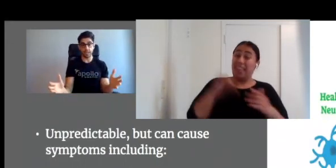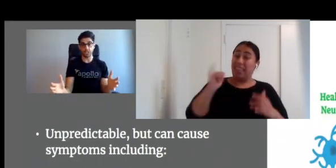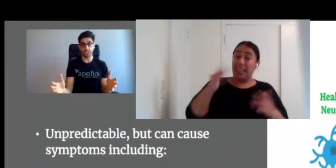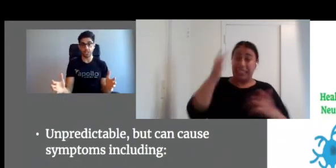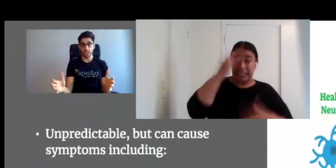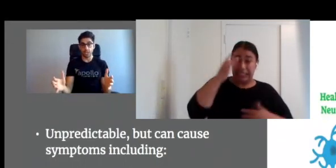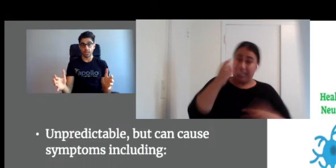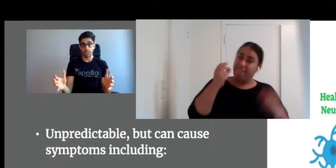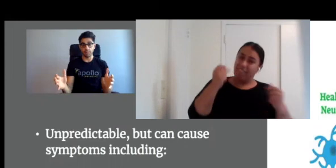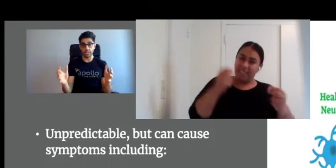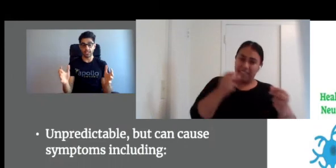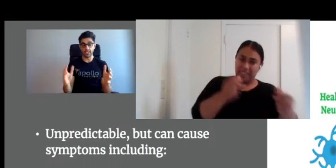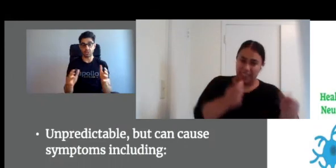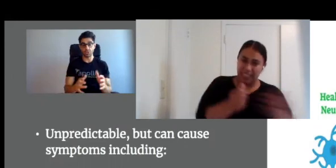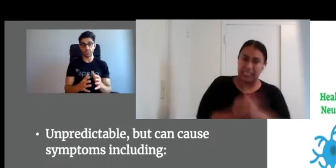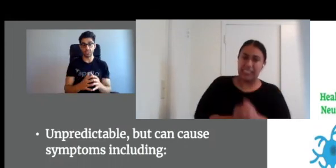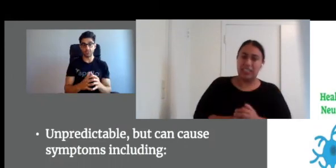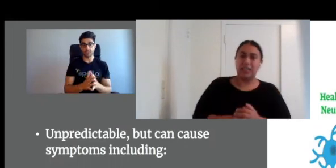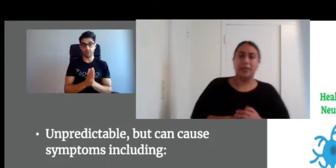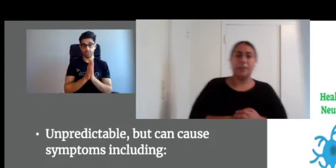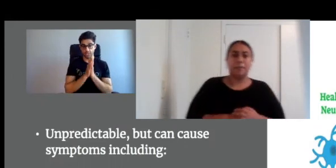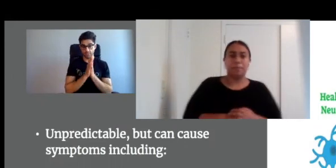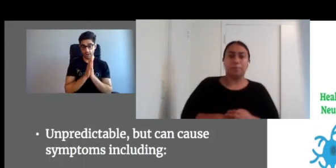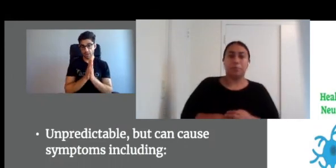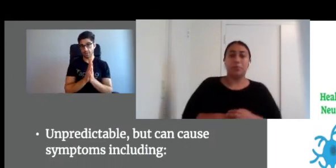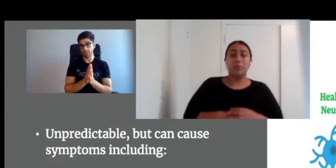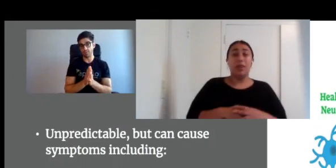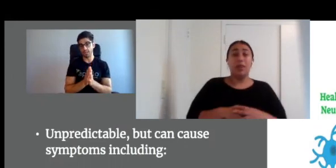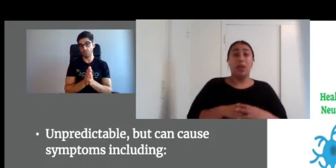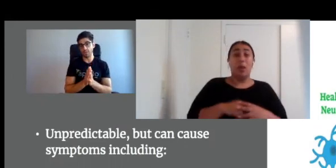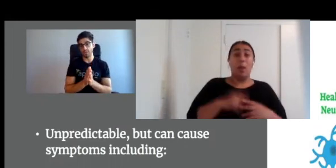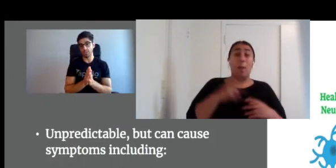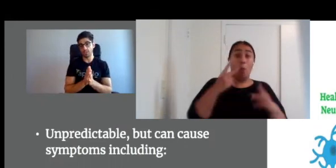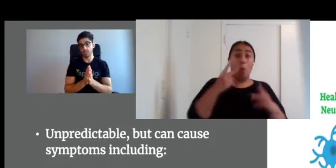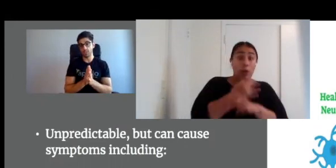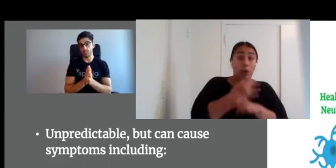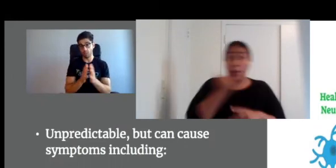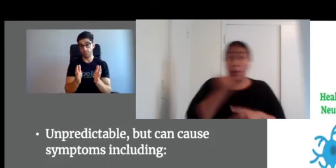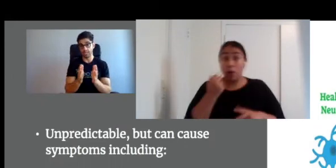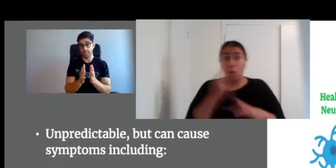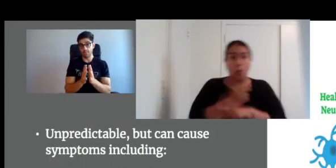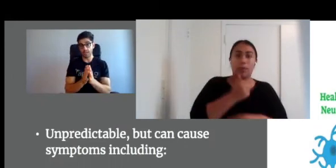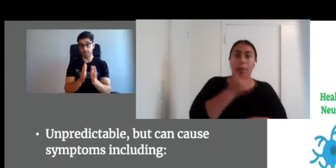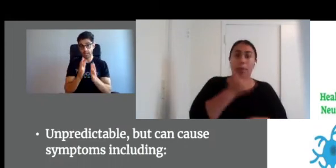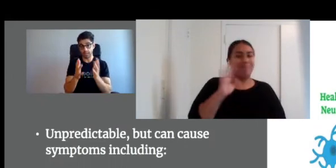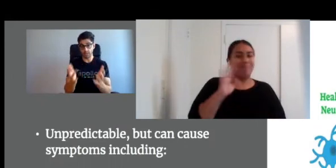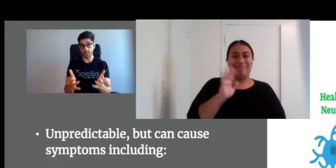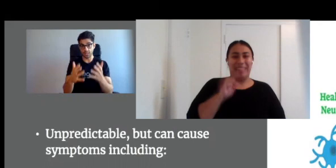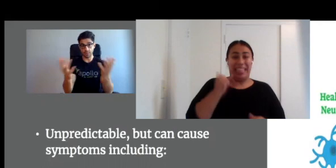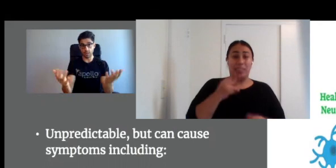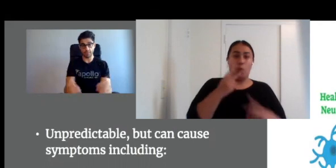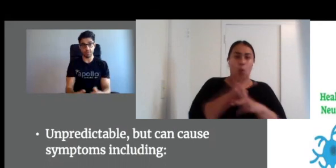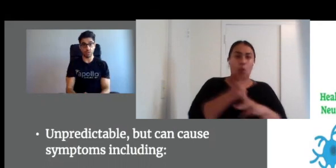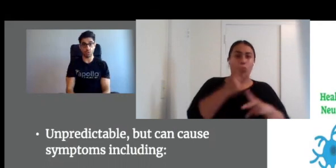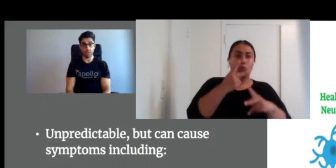As mentioned, because the central nervous system is involved, it is very difficult to predict where these symptoms will present. But again, these are things